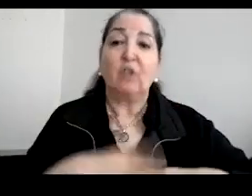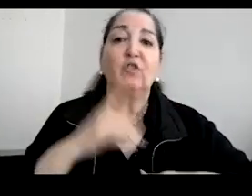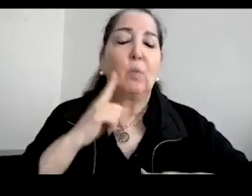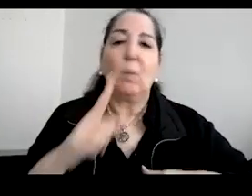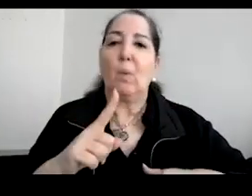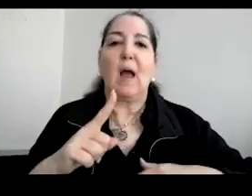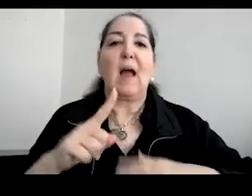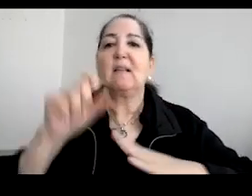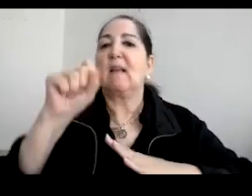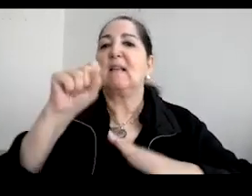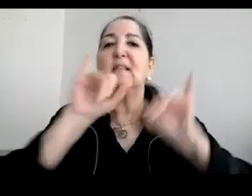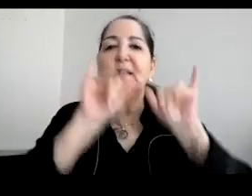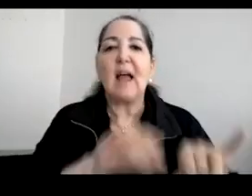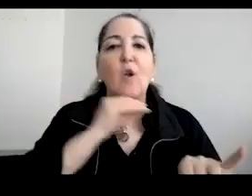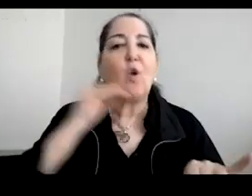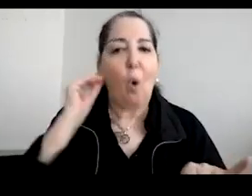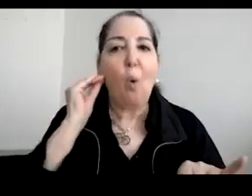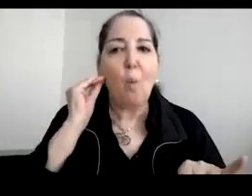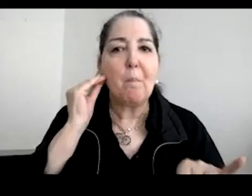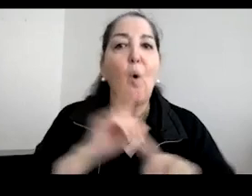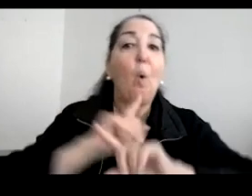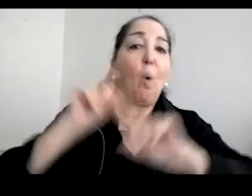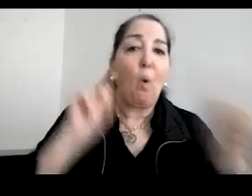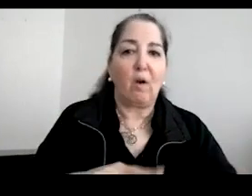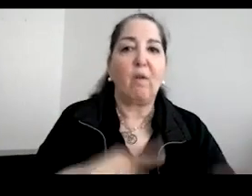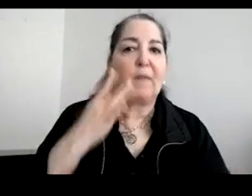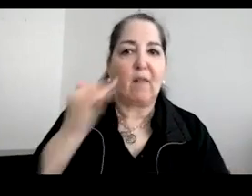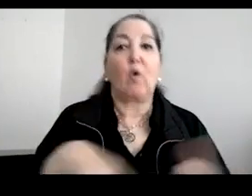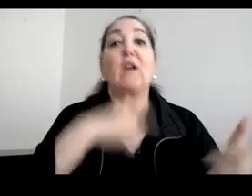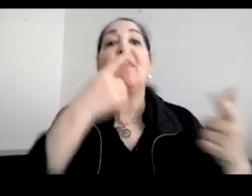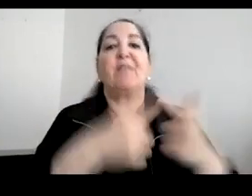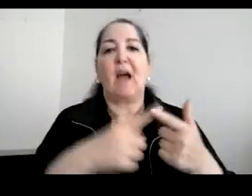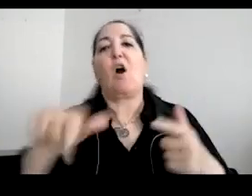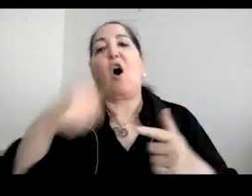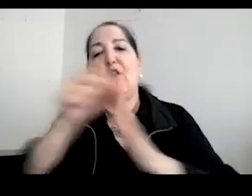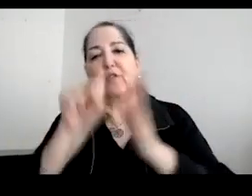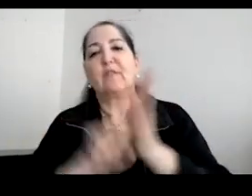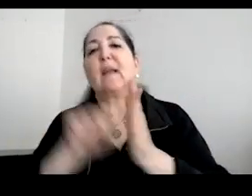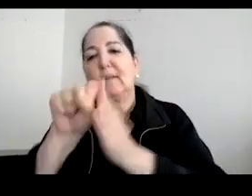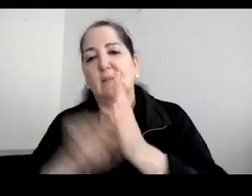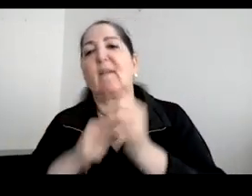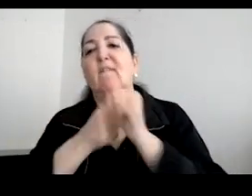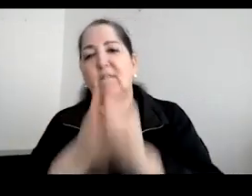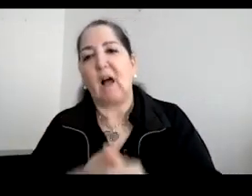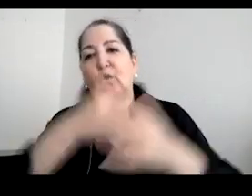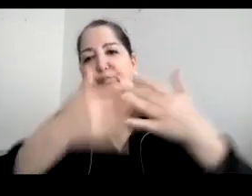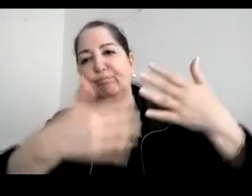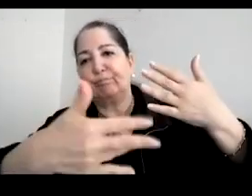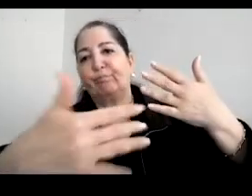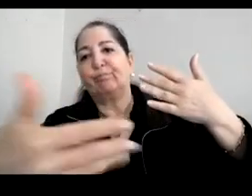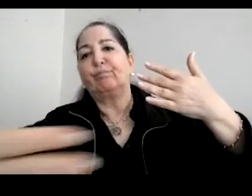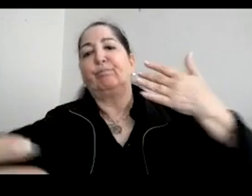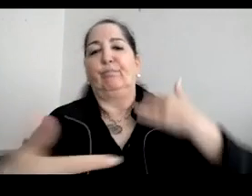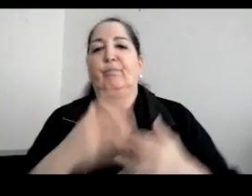and 21 other states followed in the next week, and in the weeks that followed, a lot of other states did. So we really